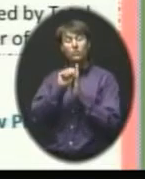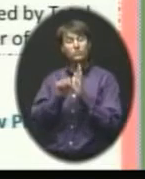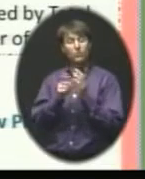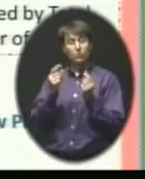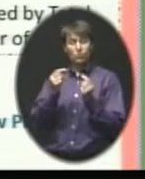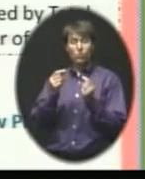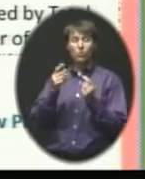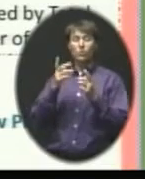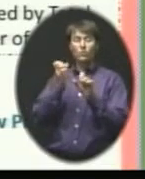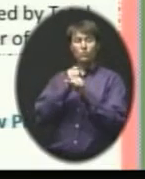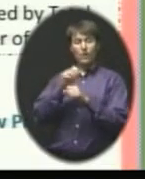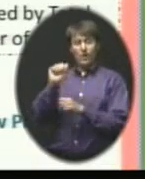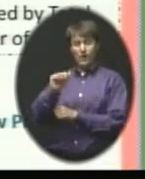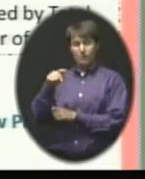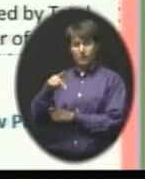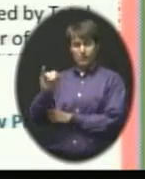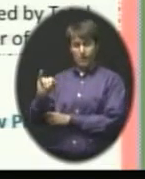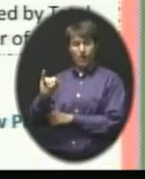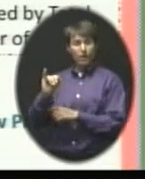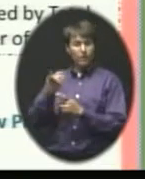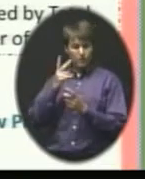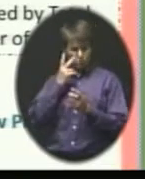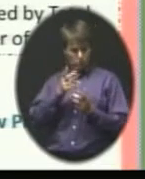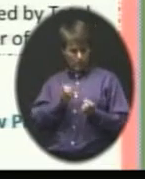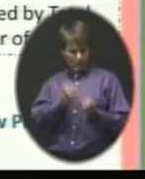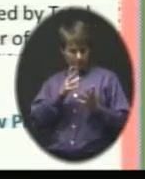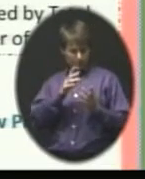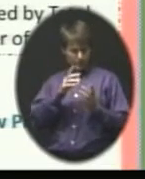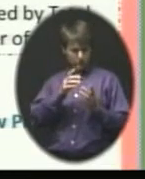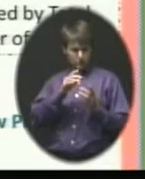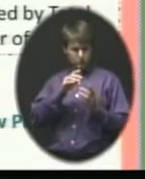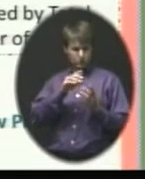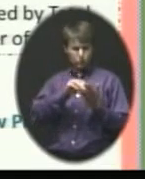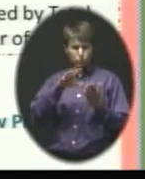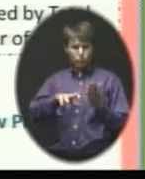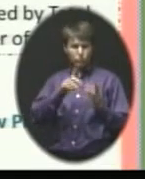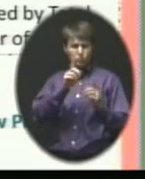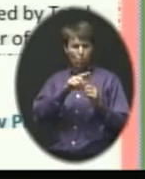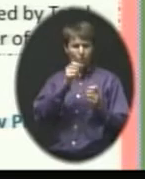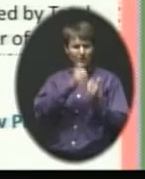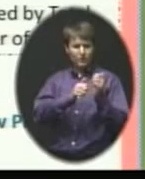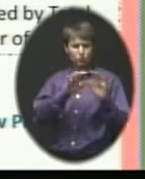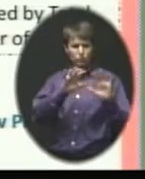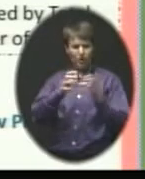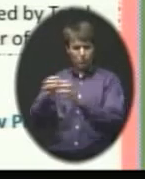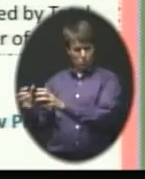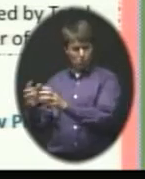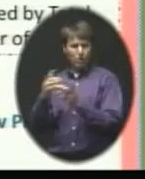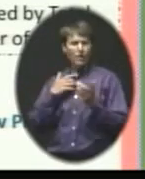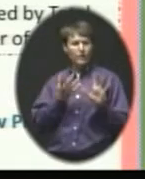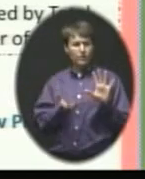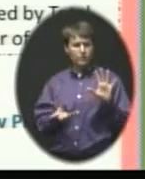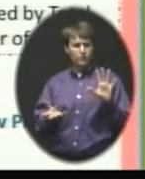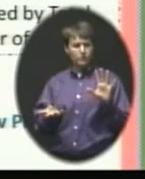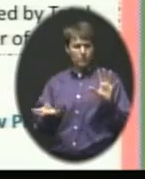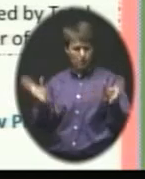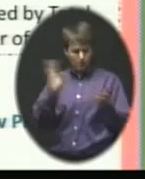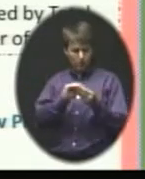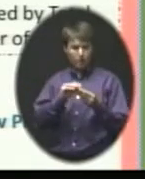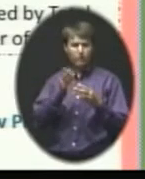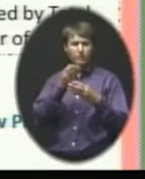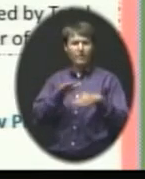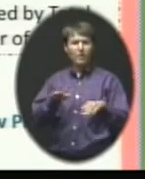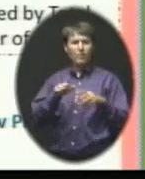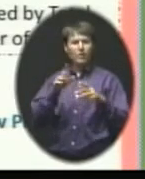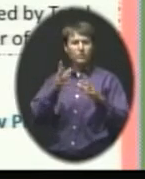the API score is they look at those kids, how many score in each, and they come up with their number by dividing it by the total number of students. Now that's kind